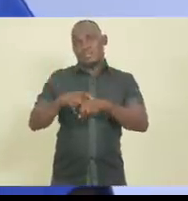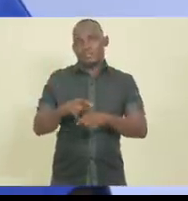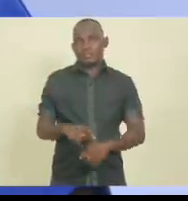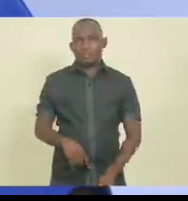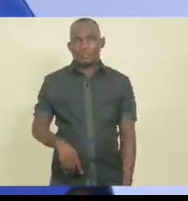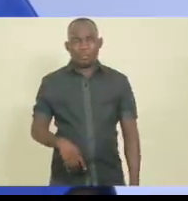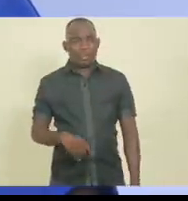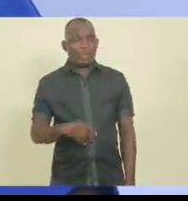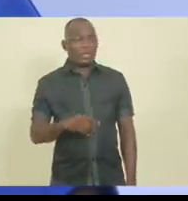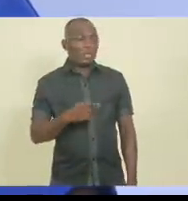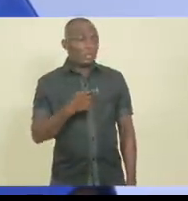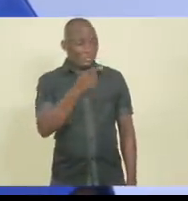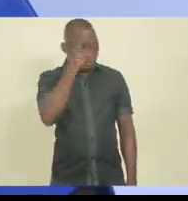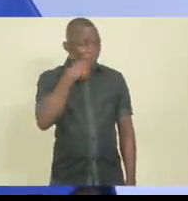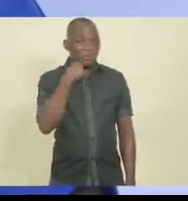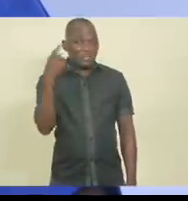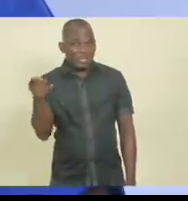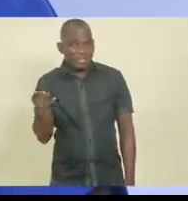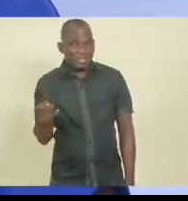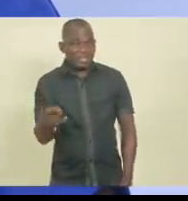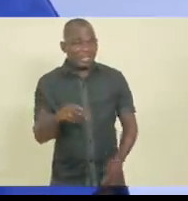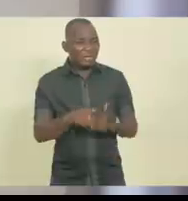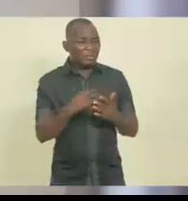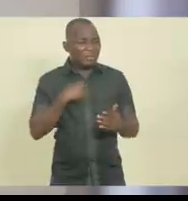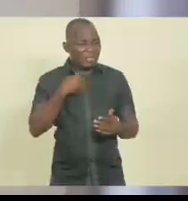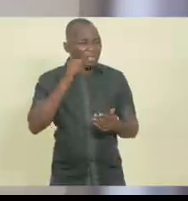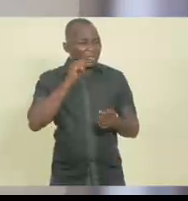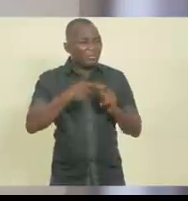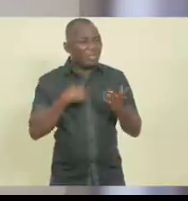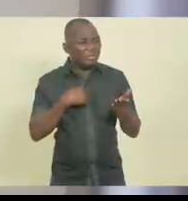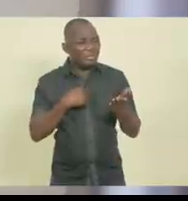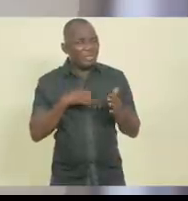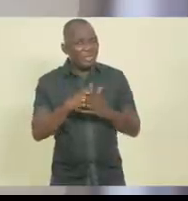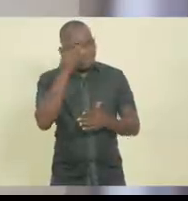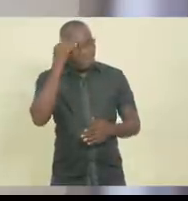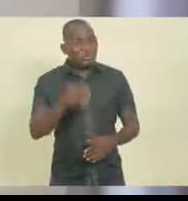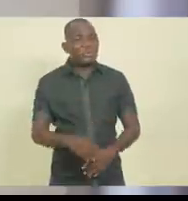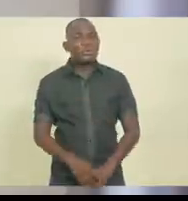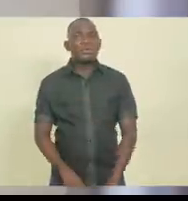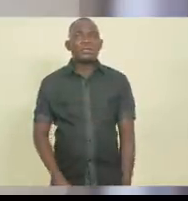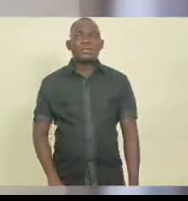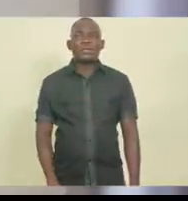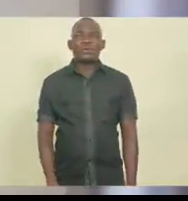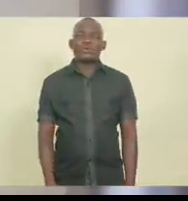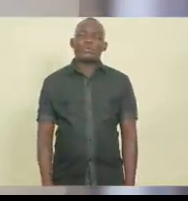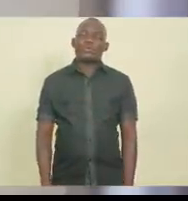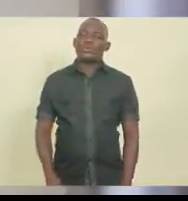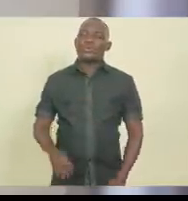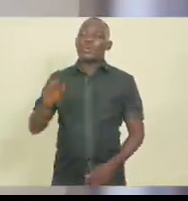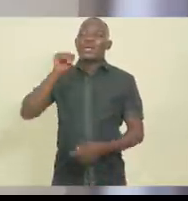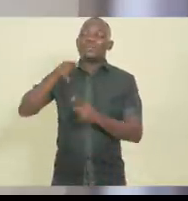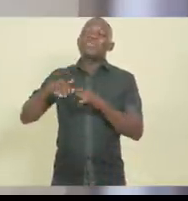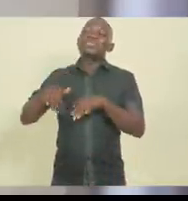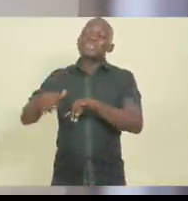How do you know I didn't tell her? How do you even know I have a girlfriend? Because she still looks up to me like